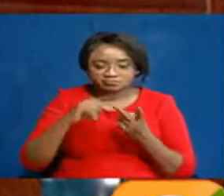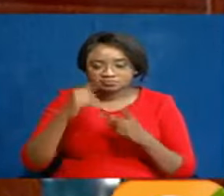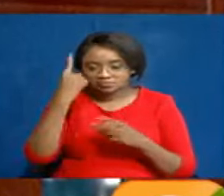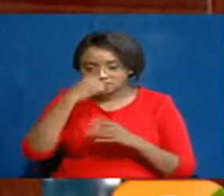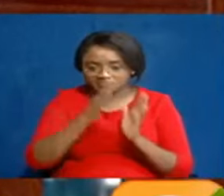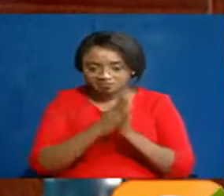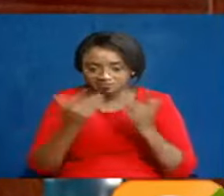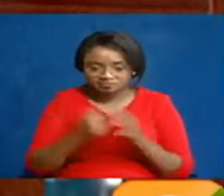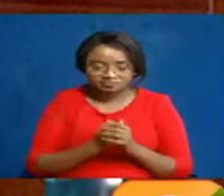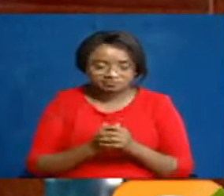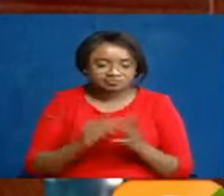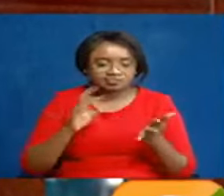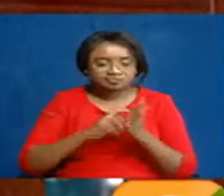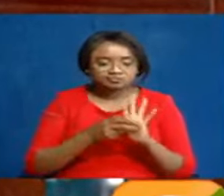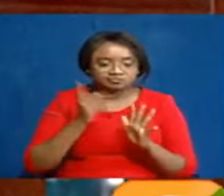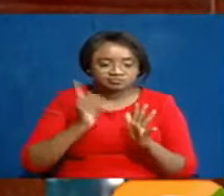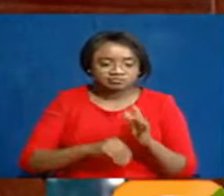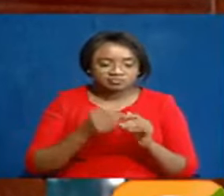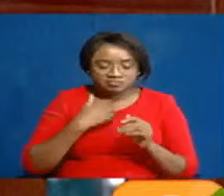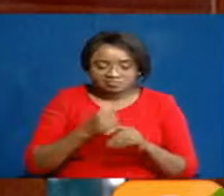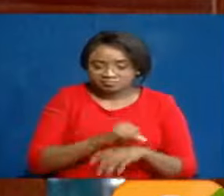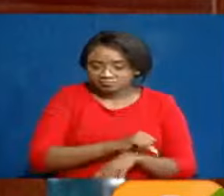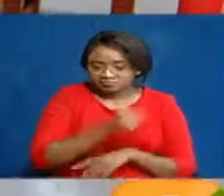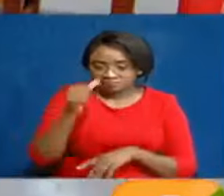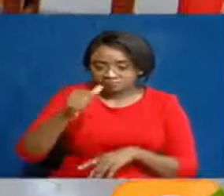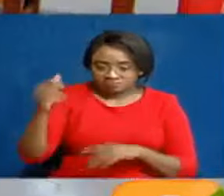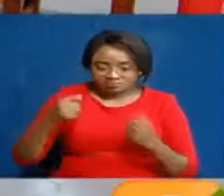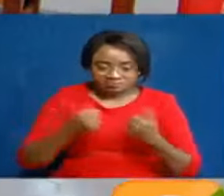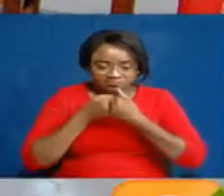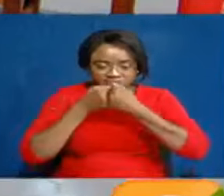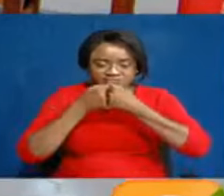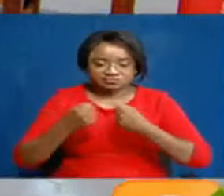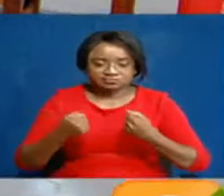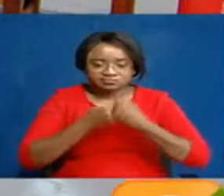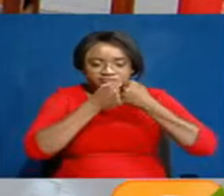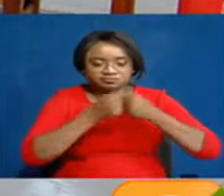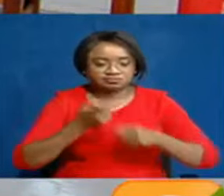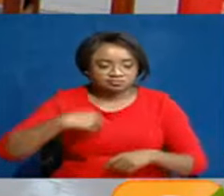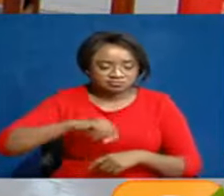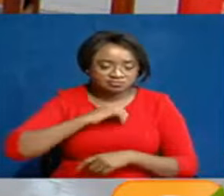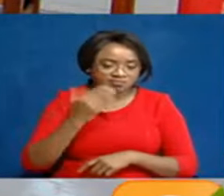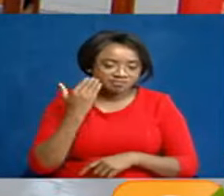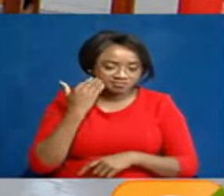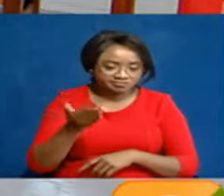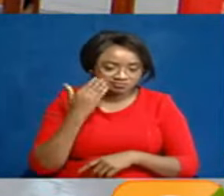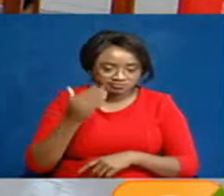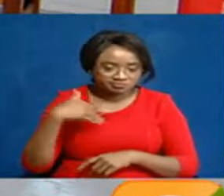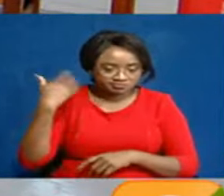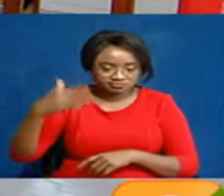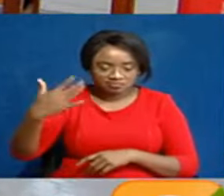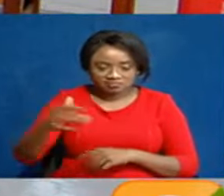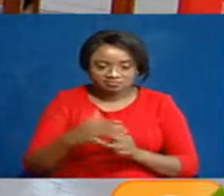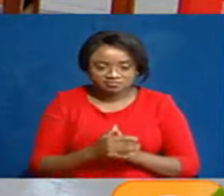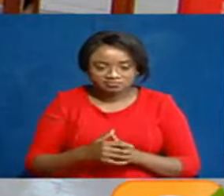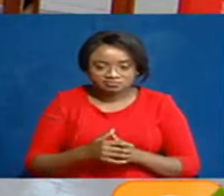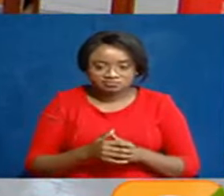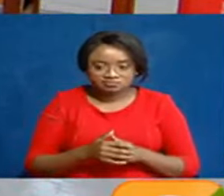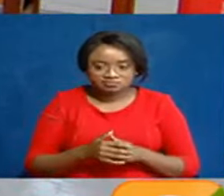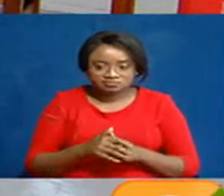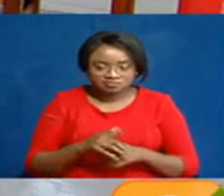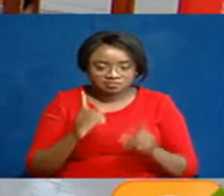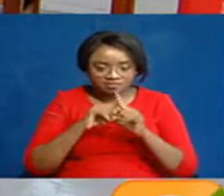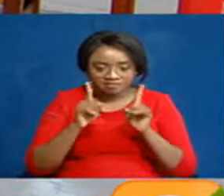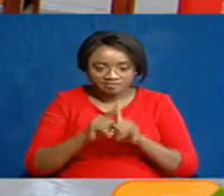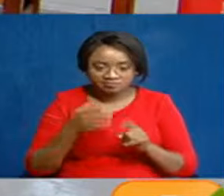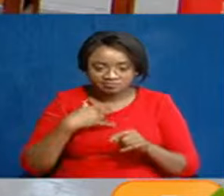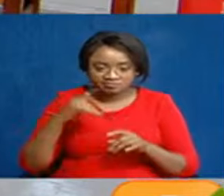So there are those quarrels, those altercations within those spaces. And it is the wrong